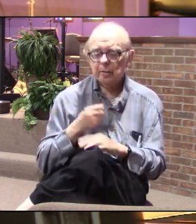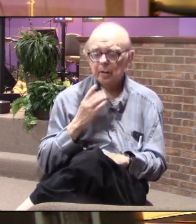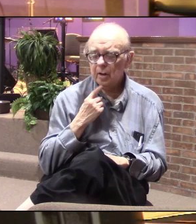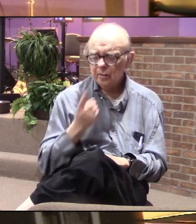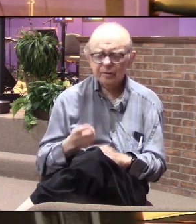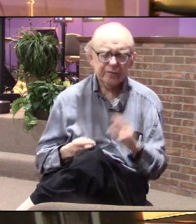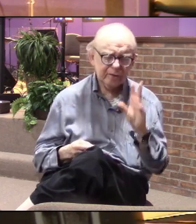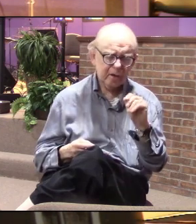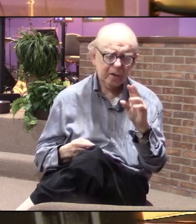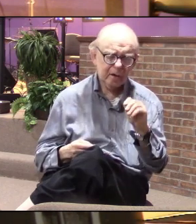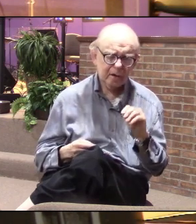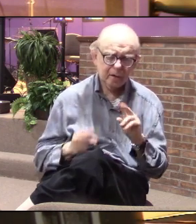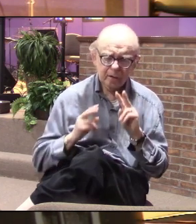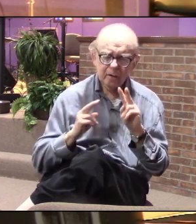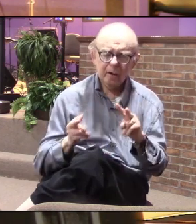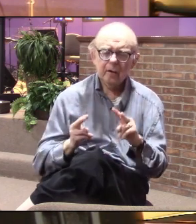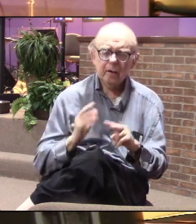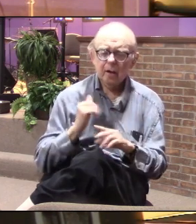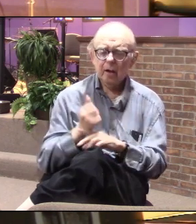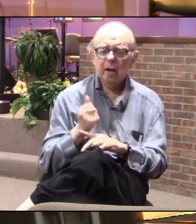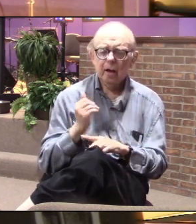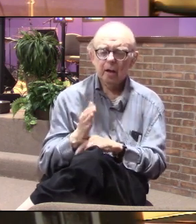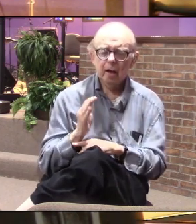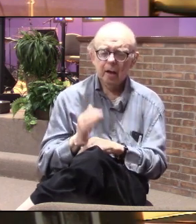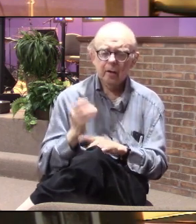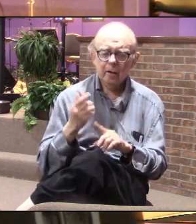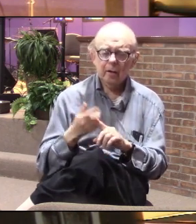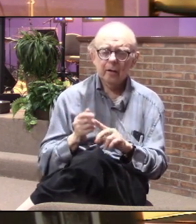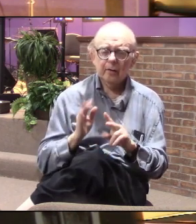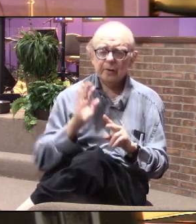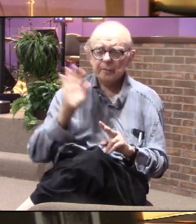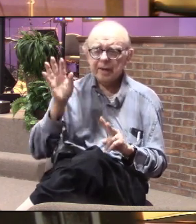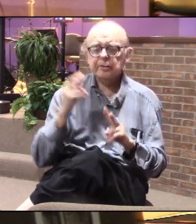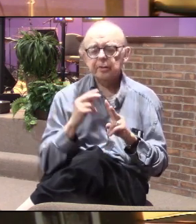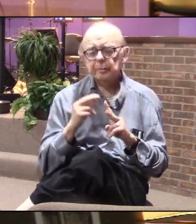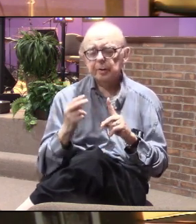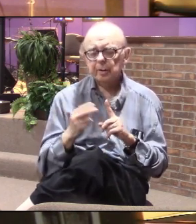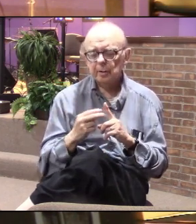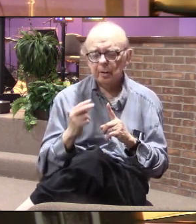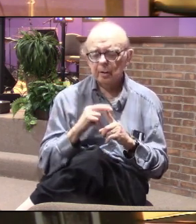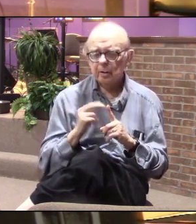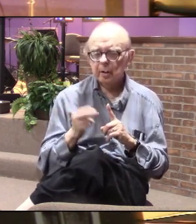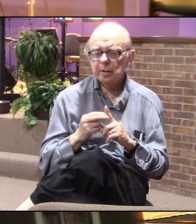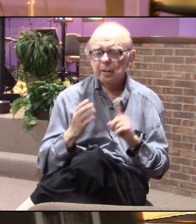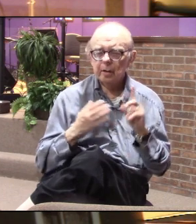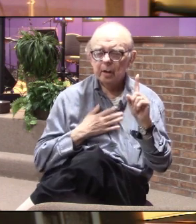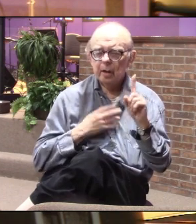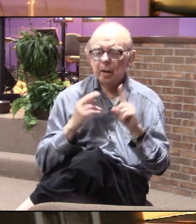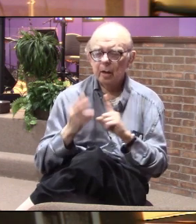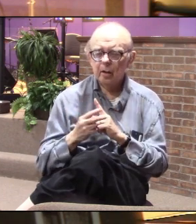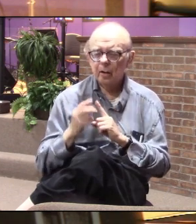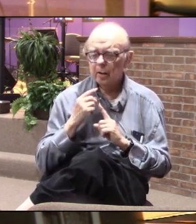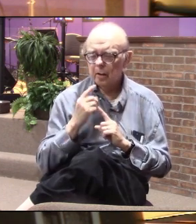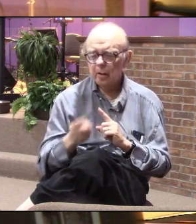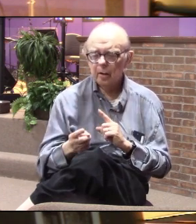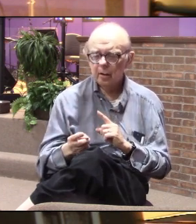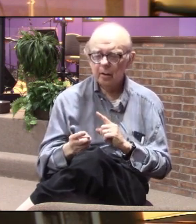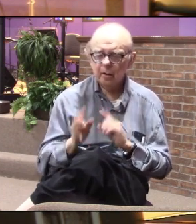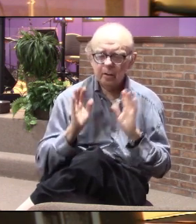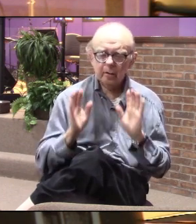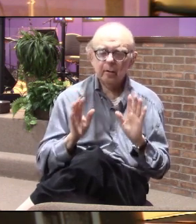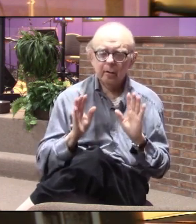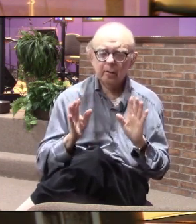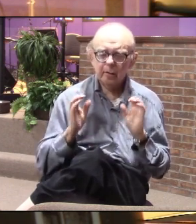says, no, look at yourself from my perspective. My perspective is you are